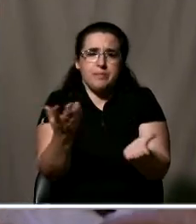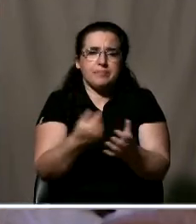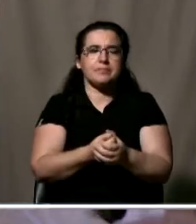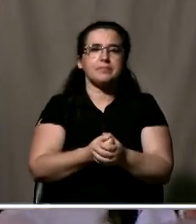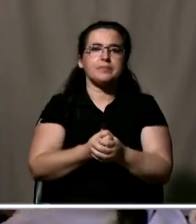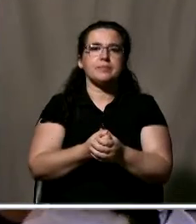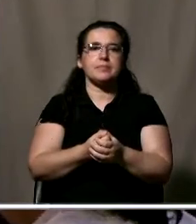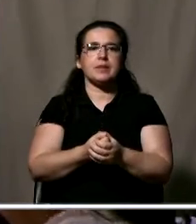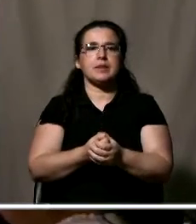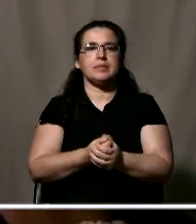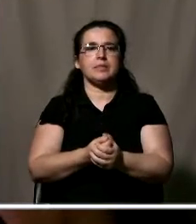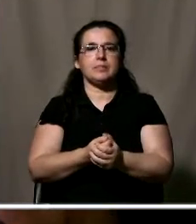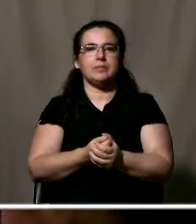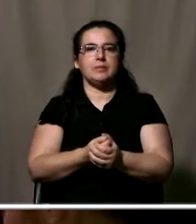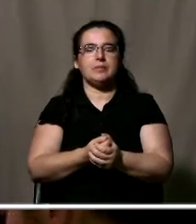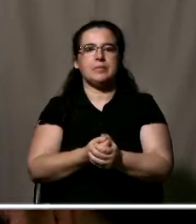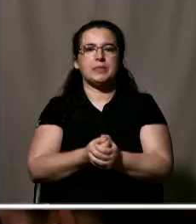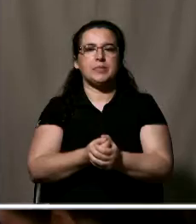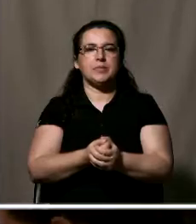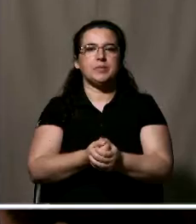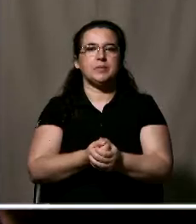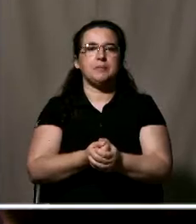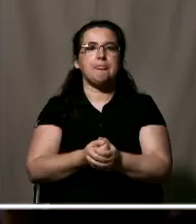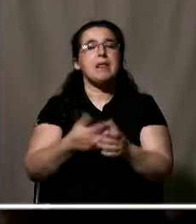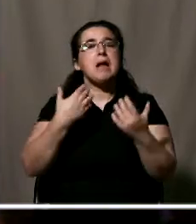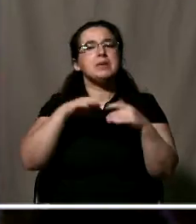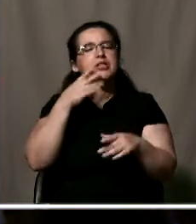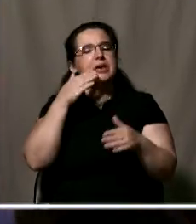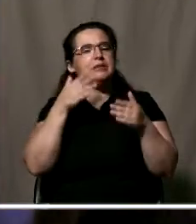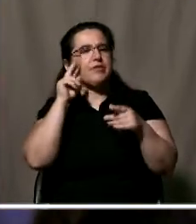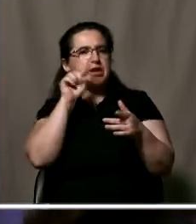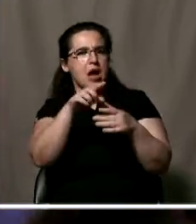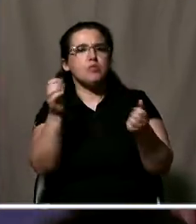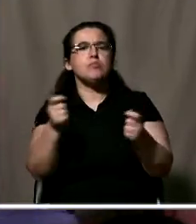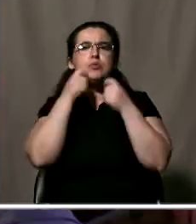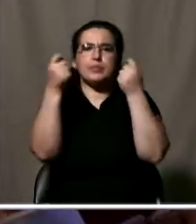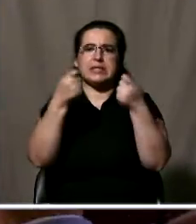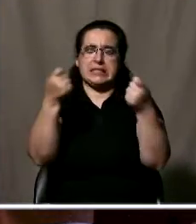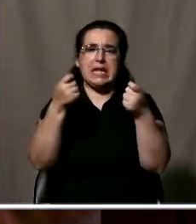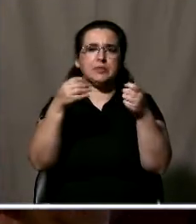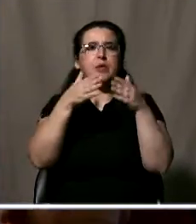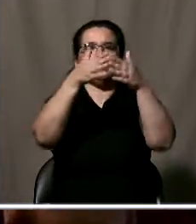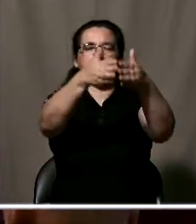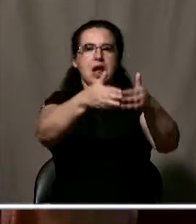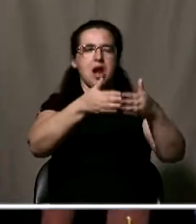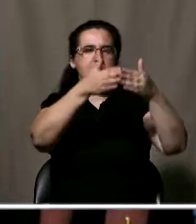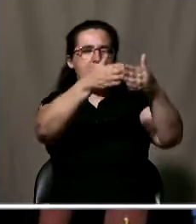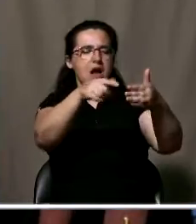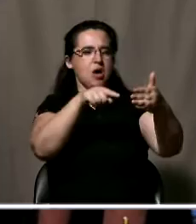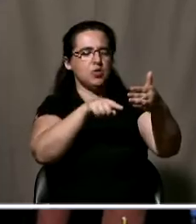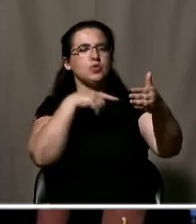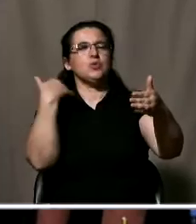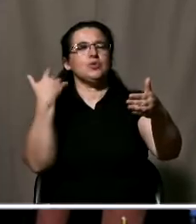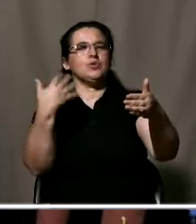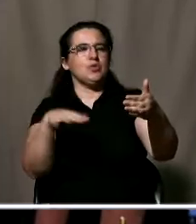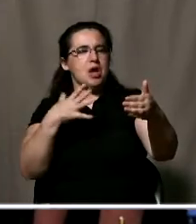an ad on television for a cruise, he wanted to go on a cruise. Mas cada vez que ele via um anúncio na televisão sobre um cruzeiro, ele tinha este desejo de ir num cruzeiro. He